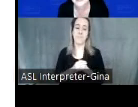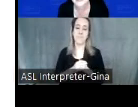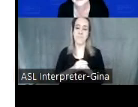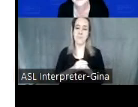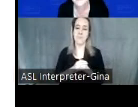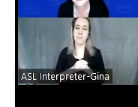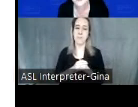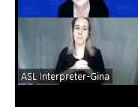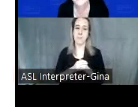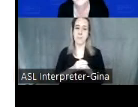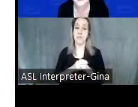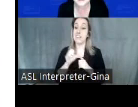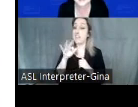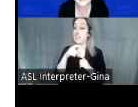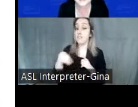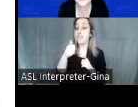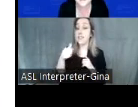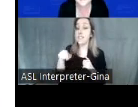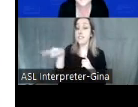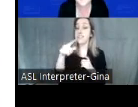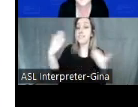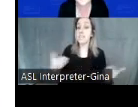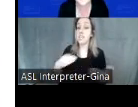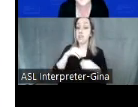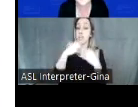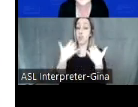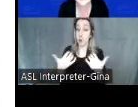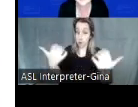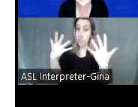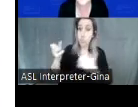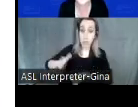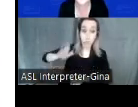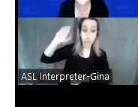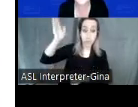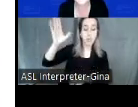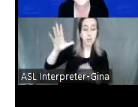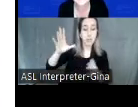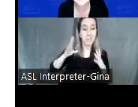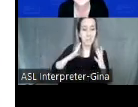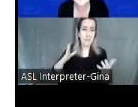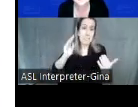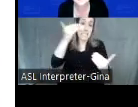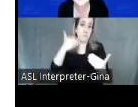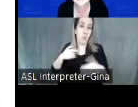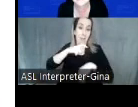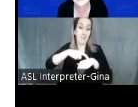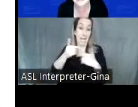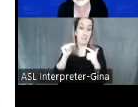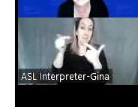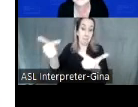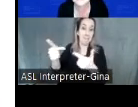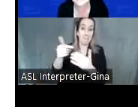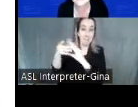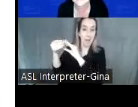And again, if there are people in the audience who would like to speak, we obviously will have some capacity to hear from you. So the next speaker is S.